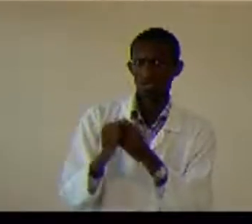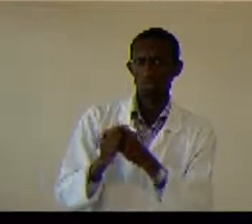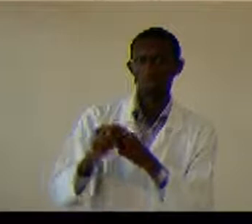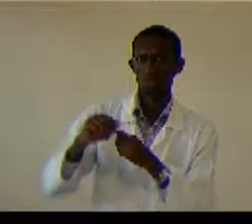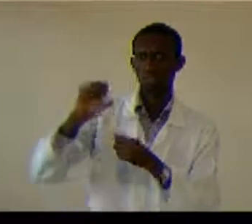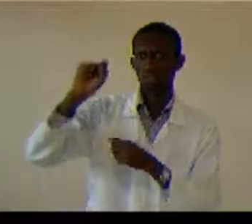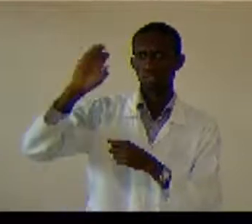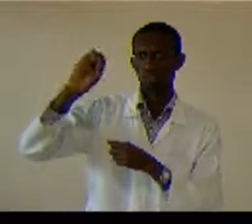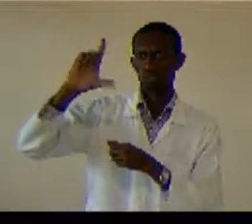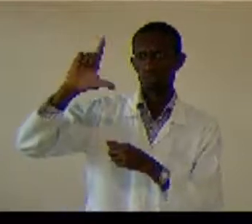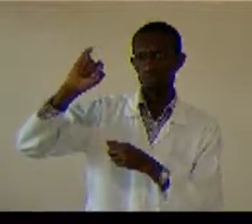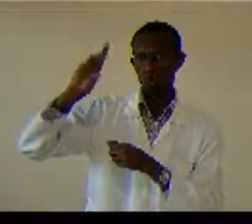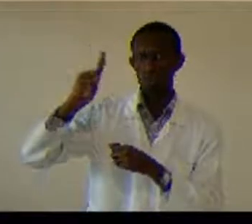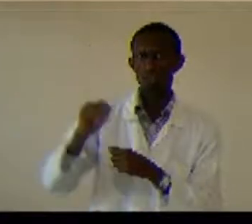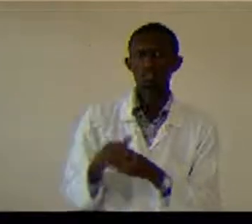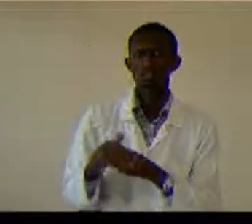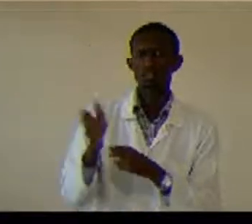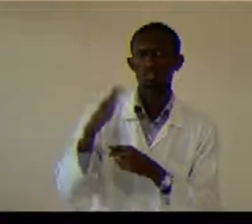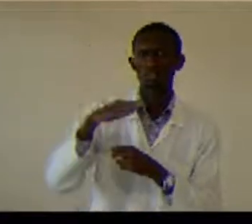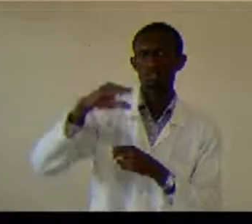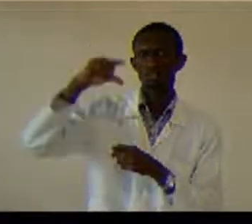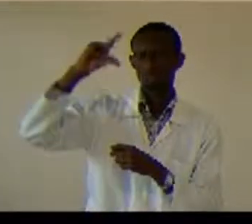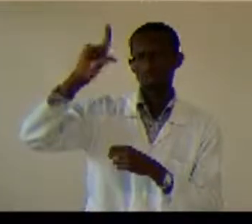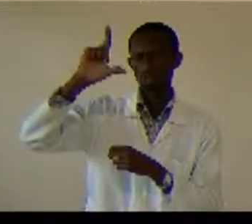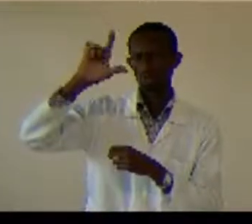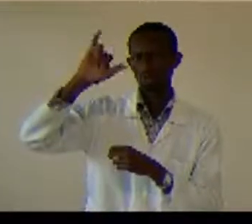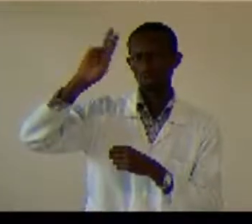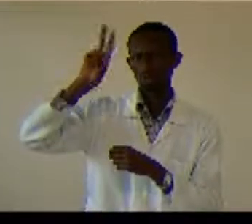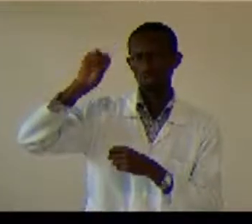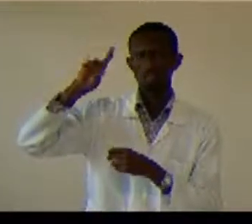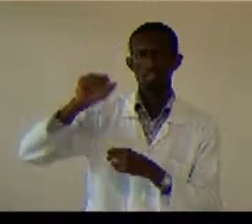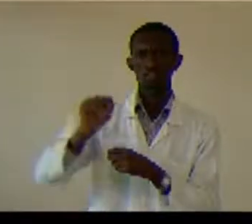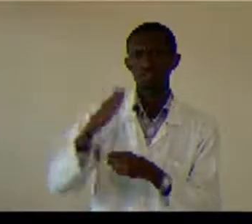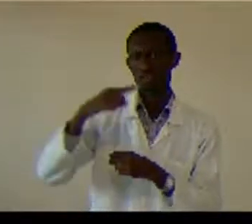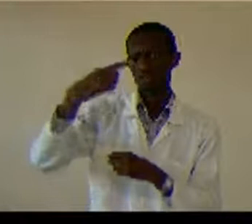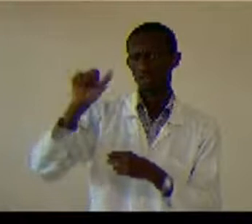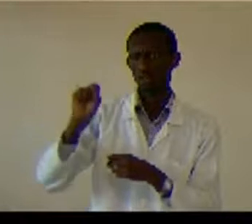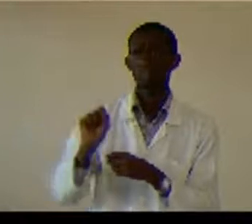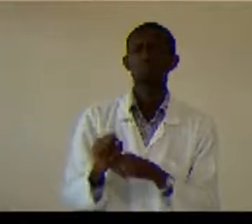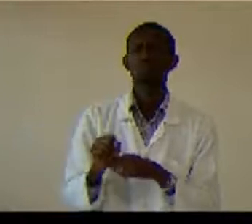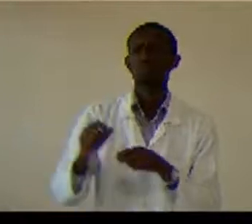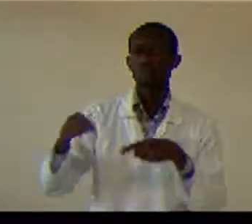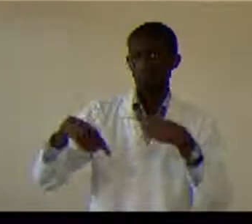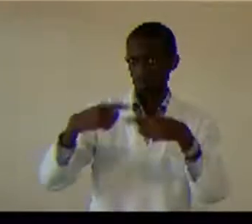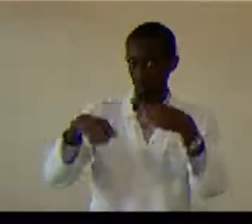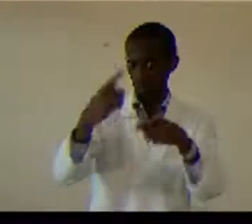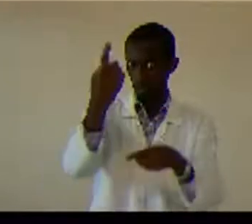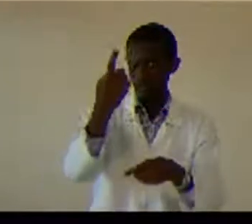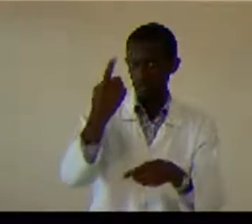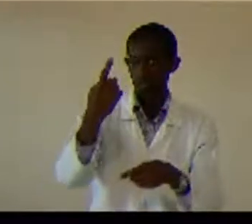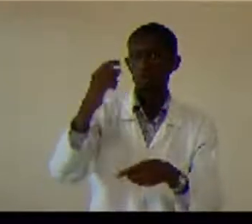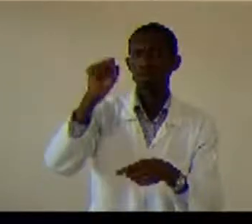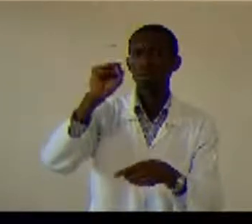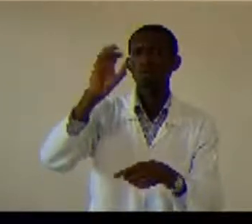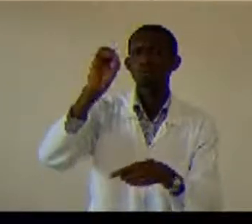gas. Now, process A is from solid to liquid. Now, process of changing from solid